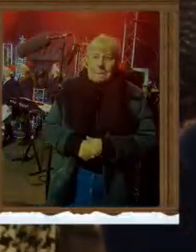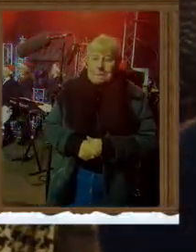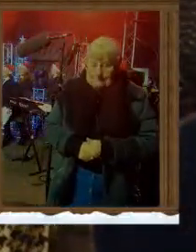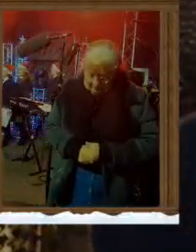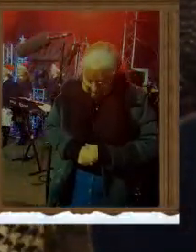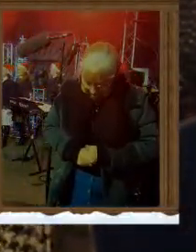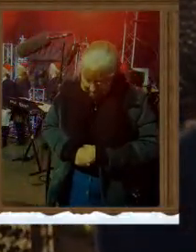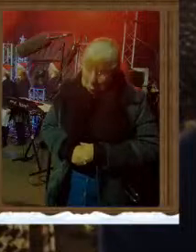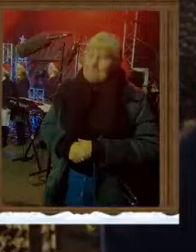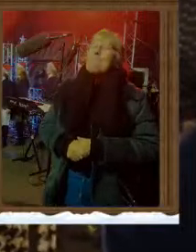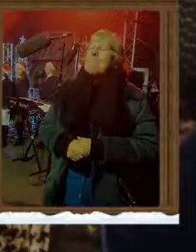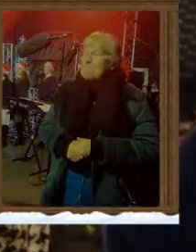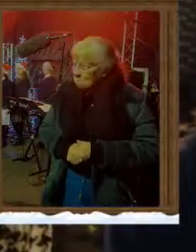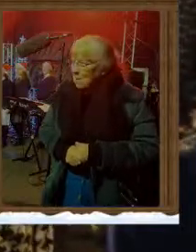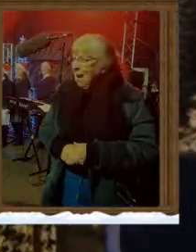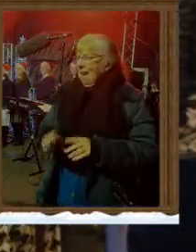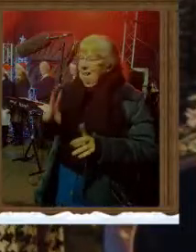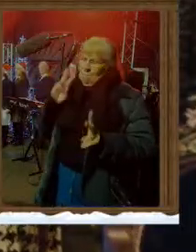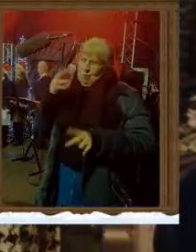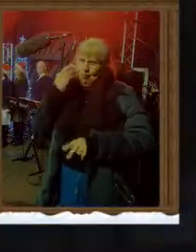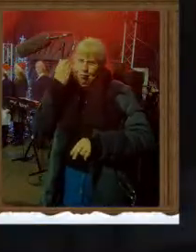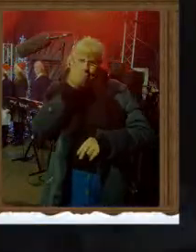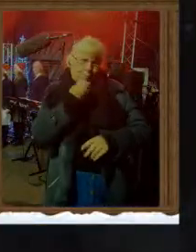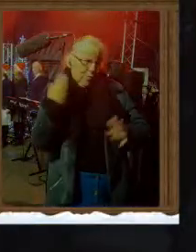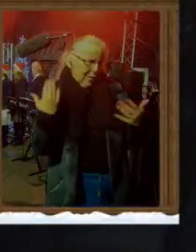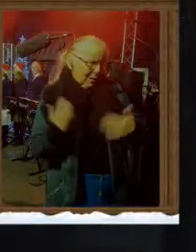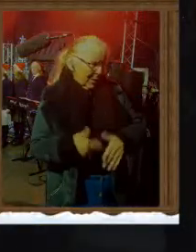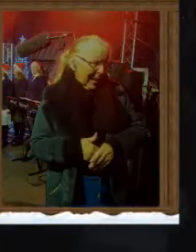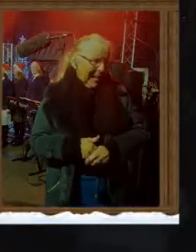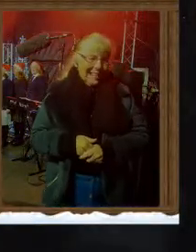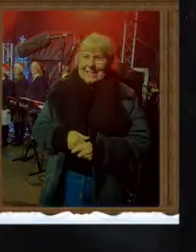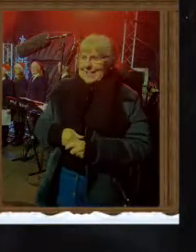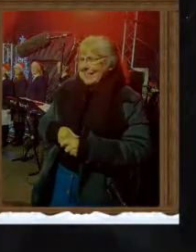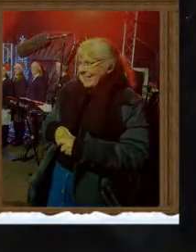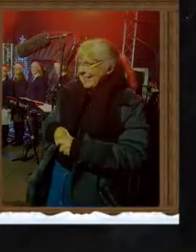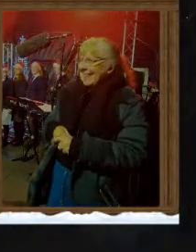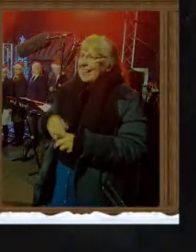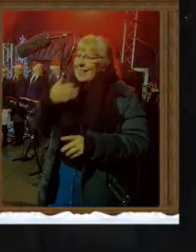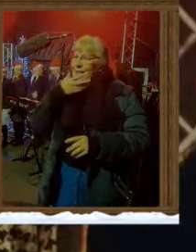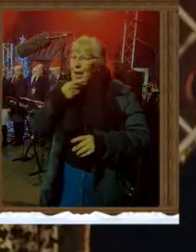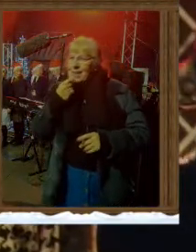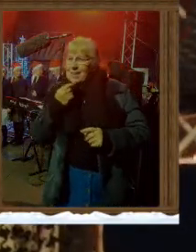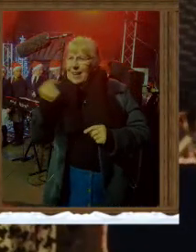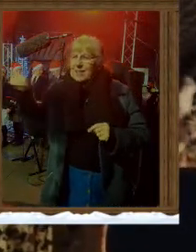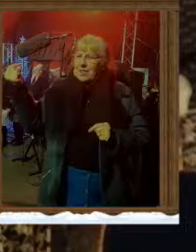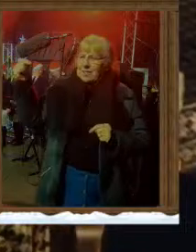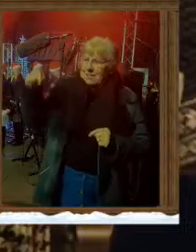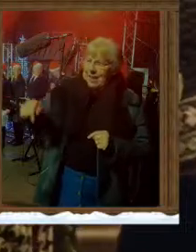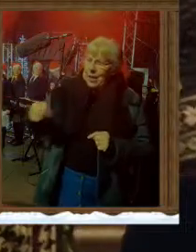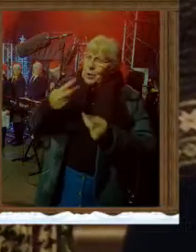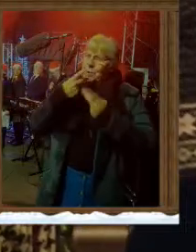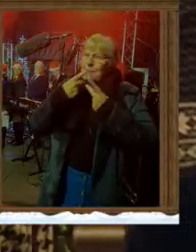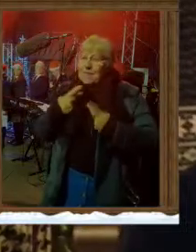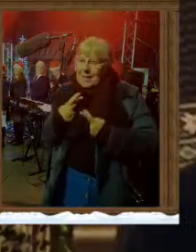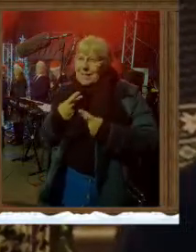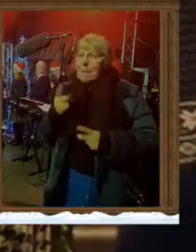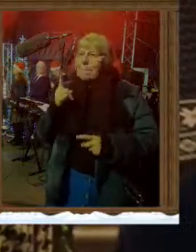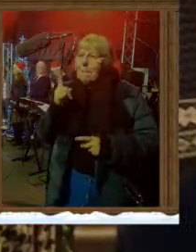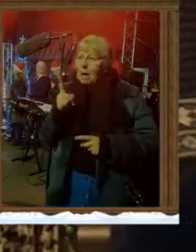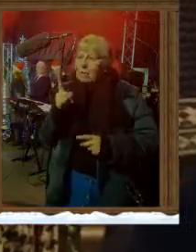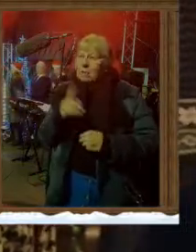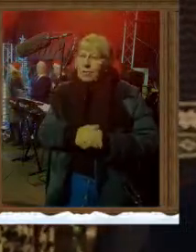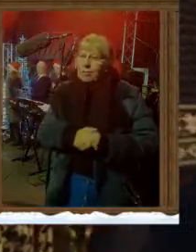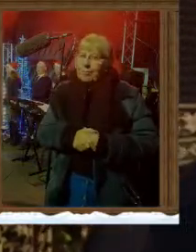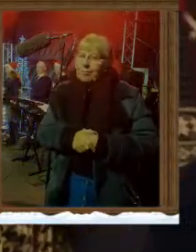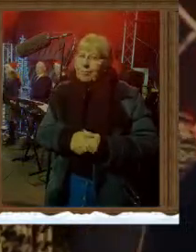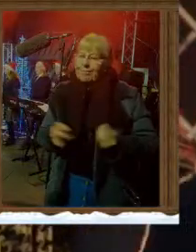There we go. We are looking beautiful tonight. Now, we're talking about Santa coming down to see us. The thing is, we need to make sure